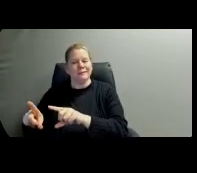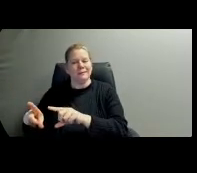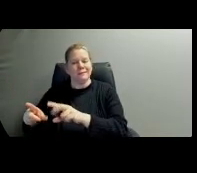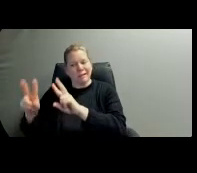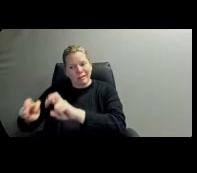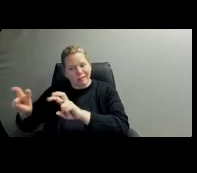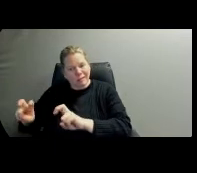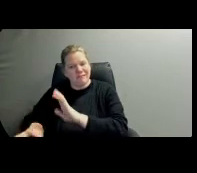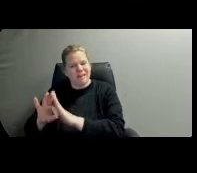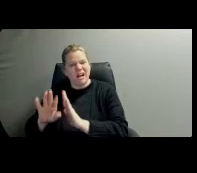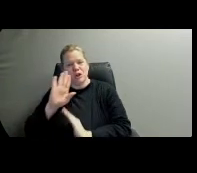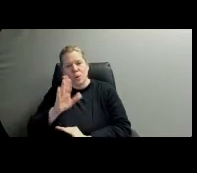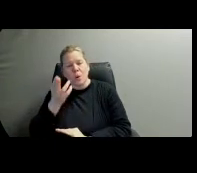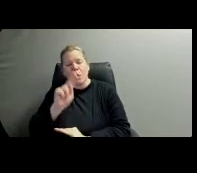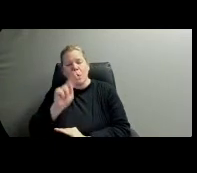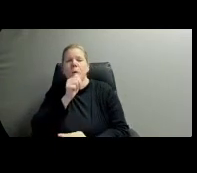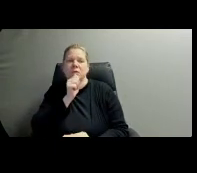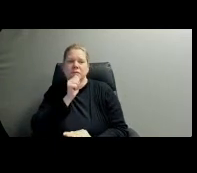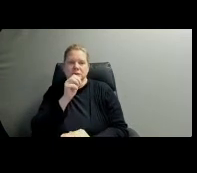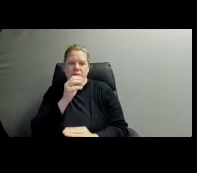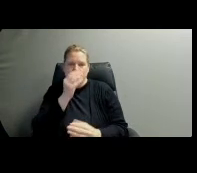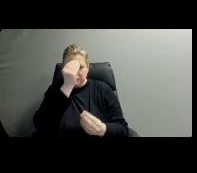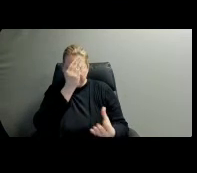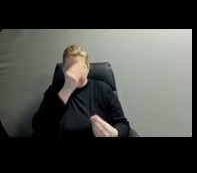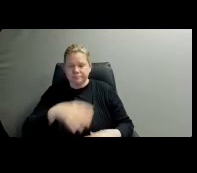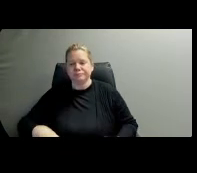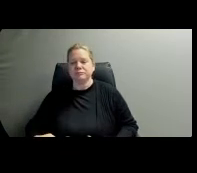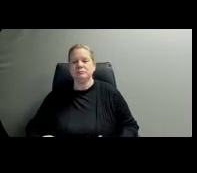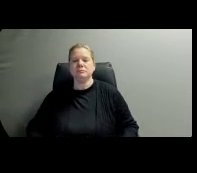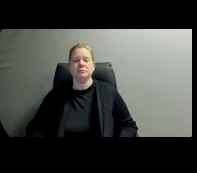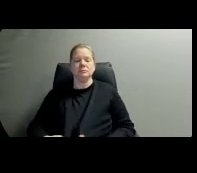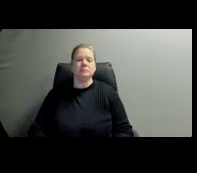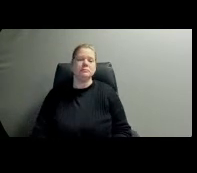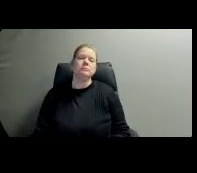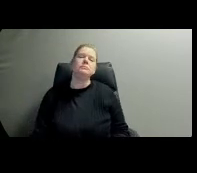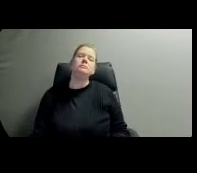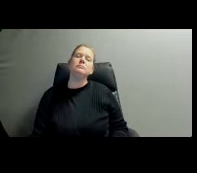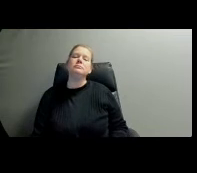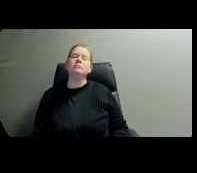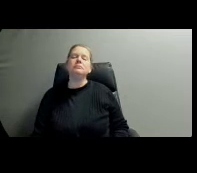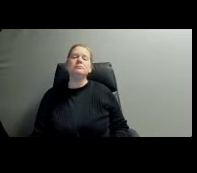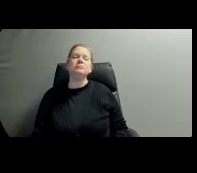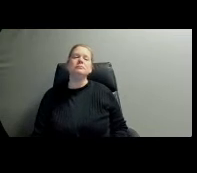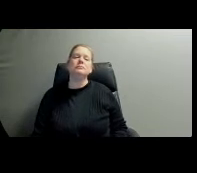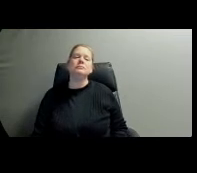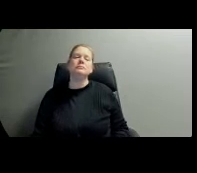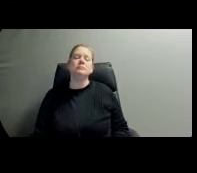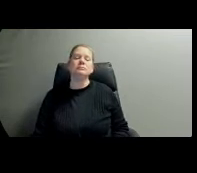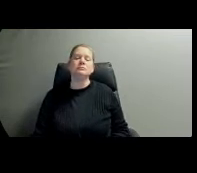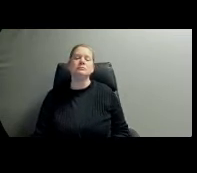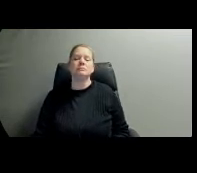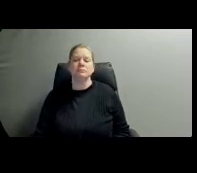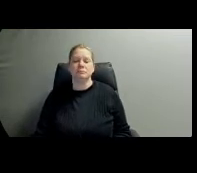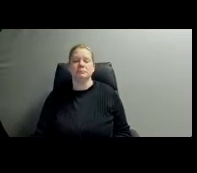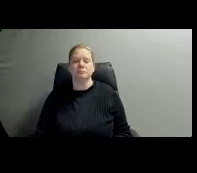scenario. So now the other point is, oftentimes when we are training models, we realize that